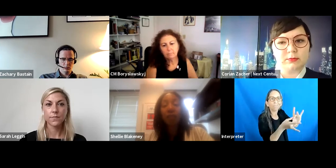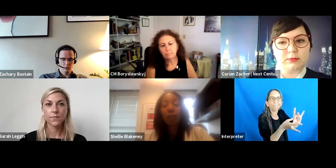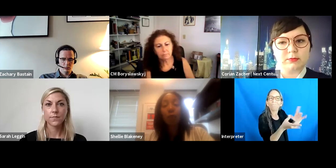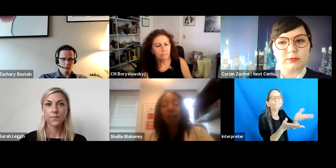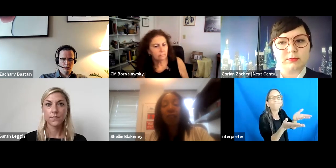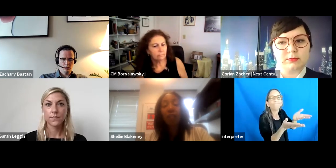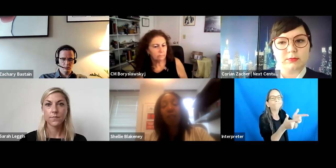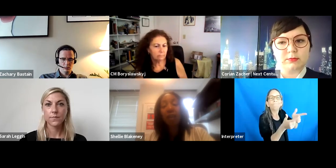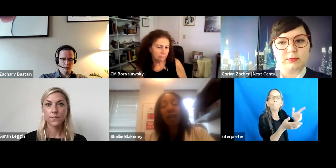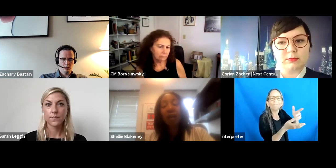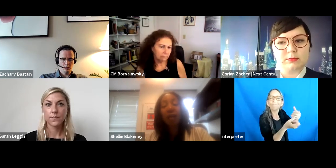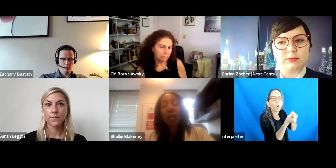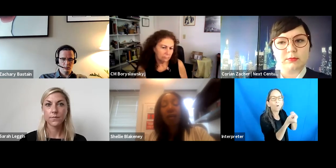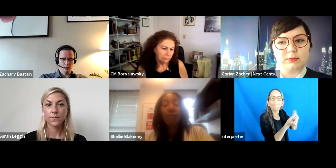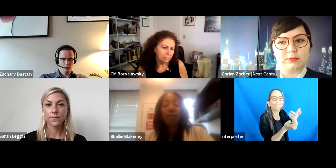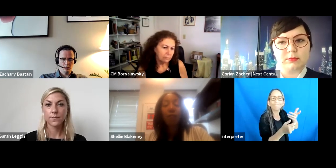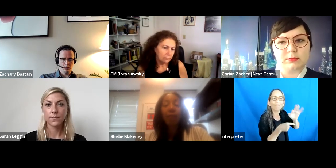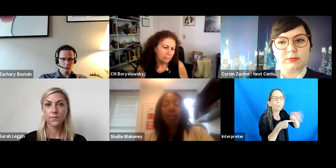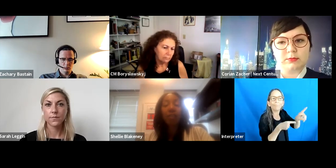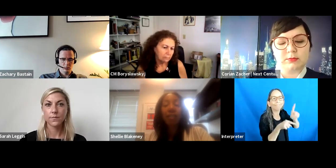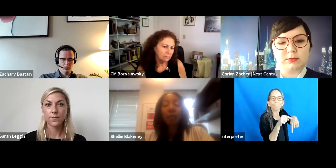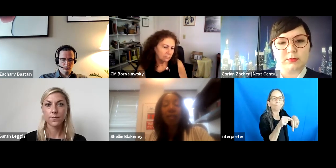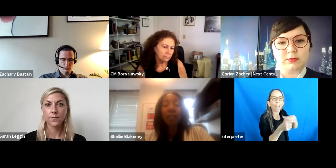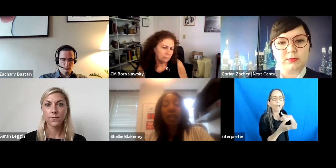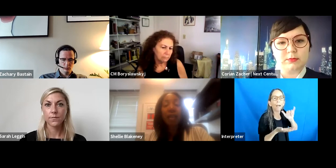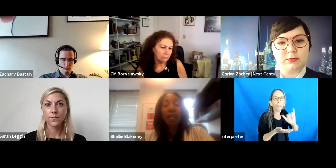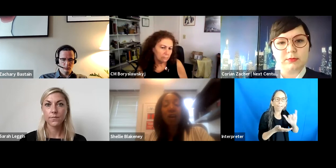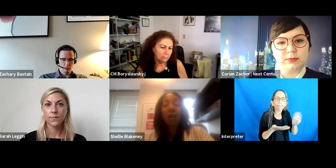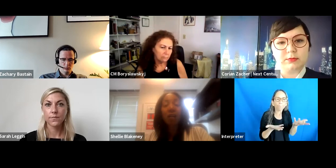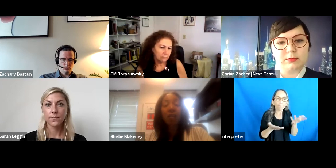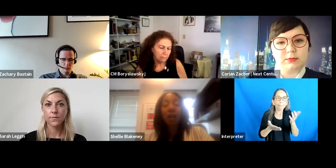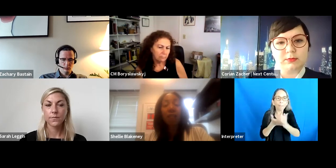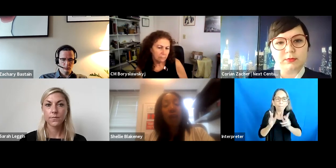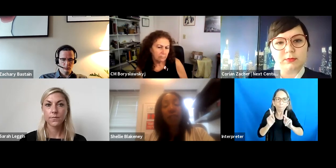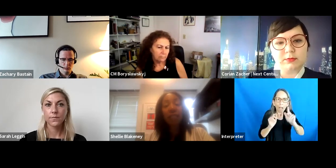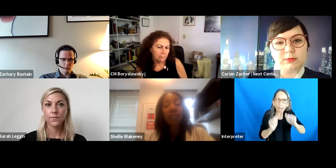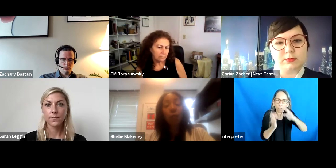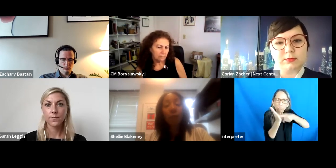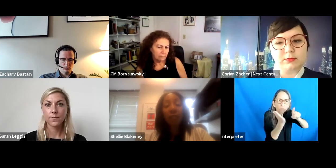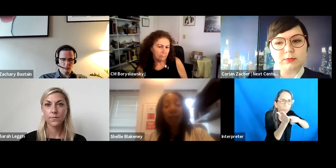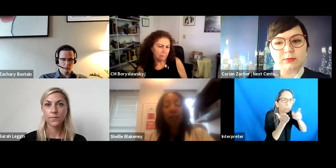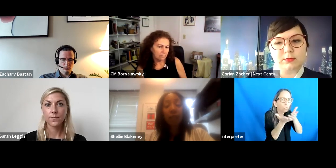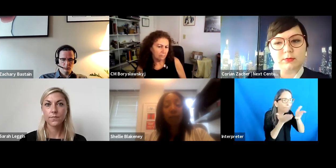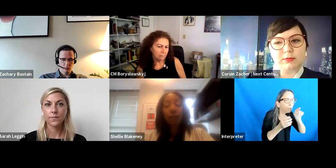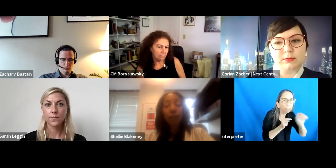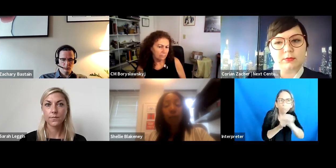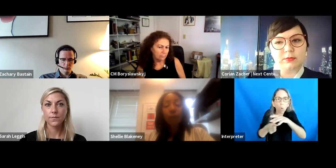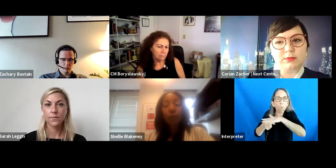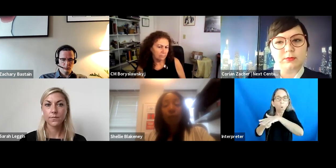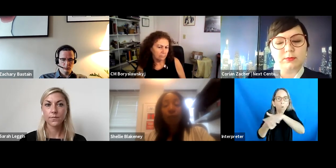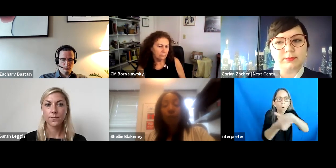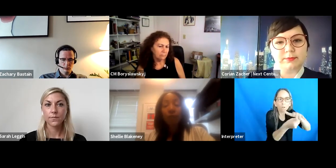services available in their area, and the information is maintained on the FCC's website.